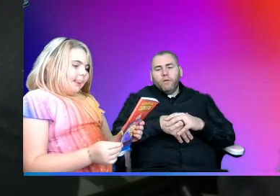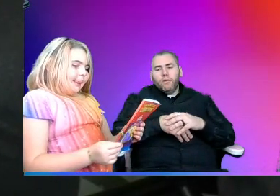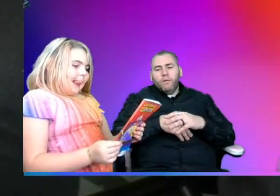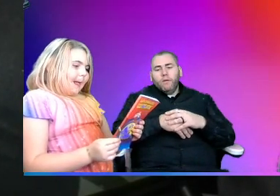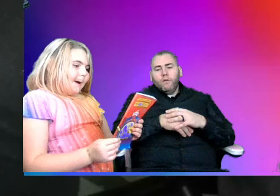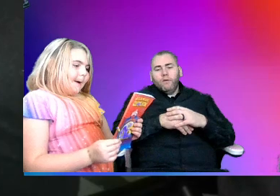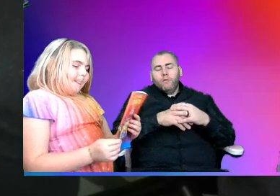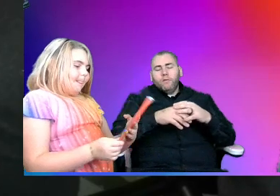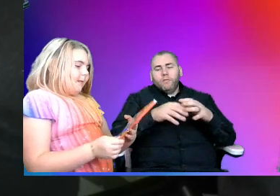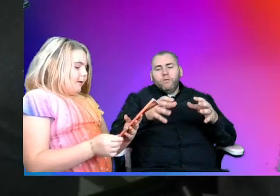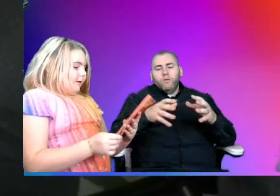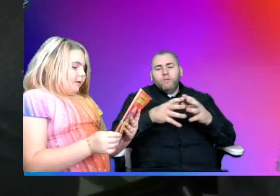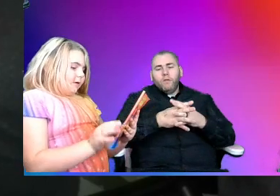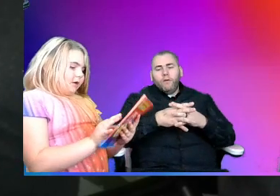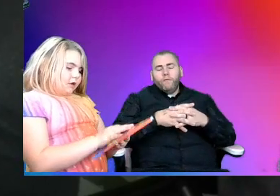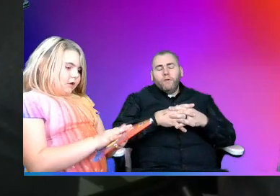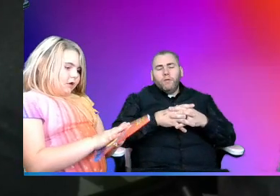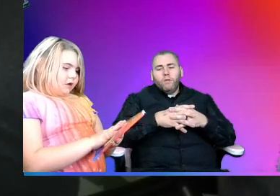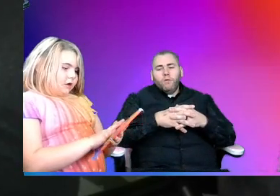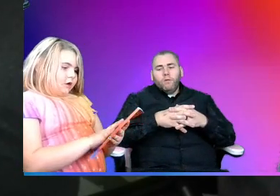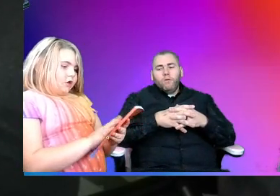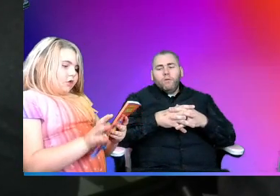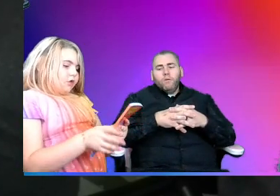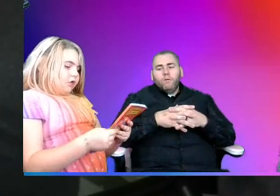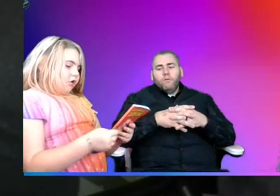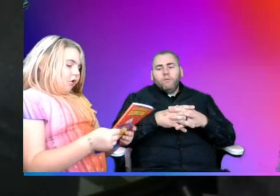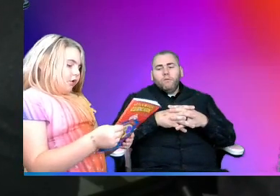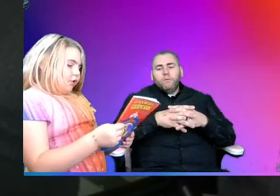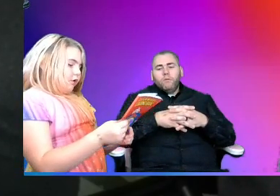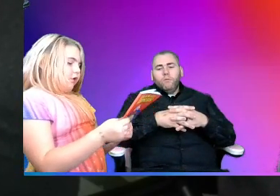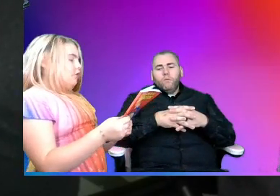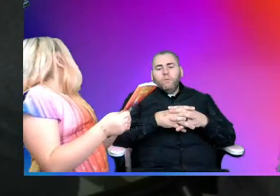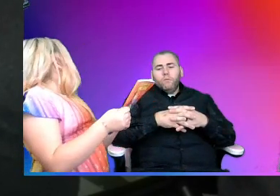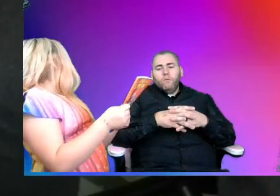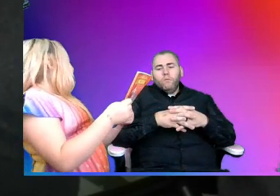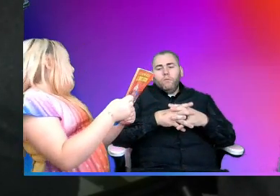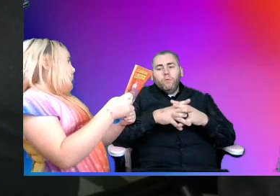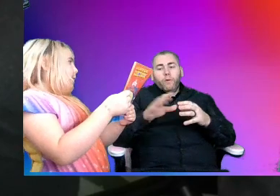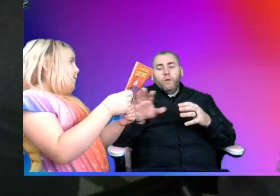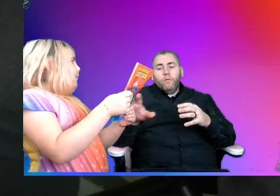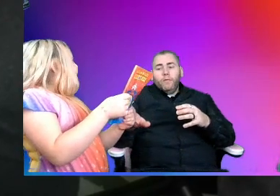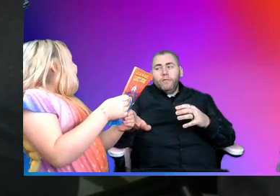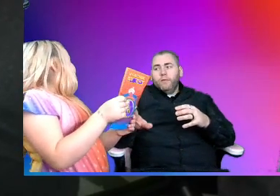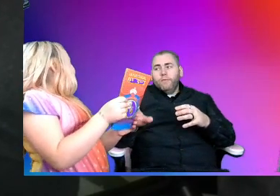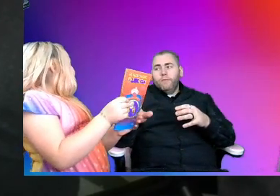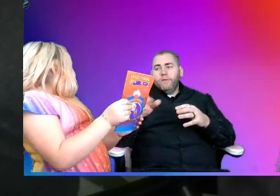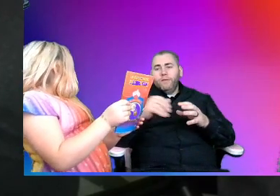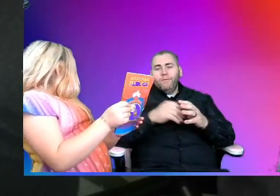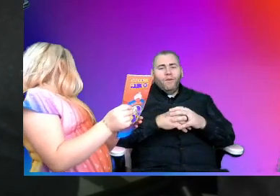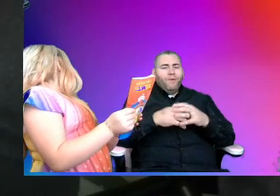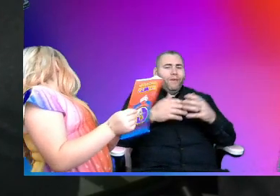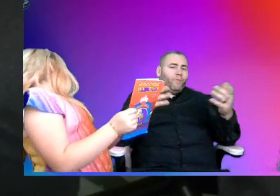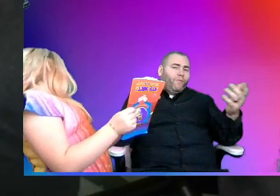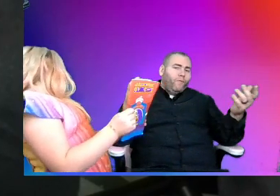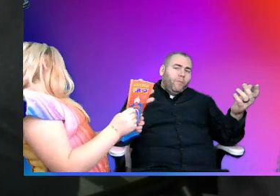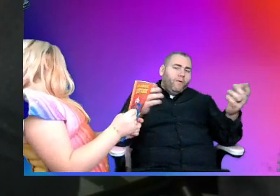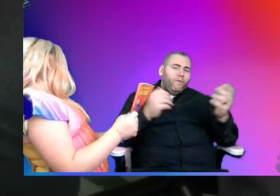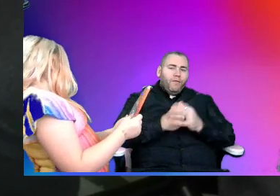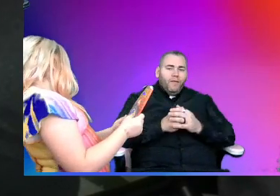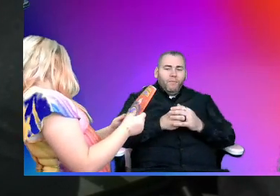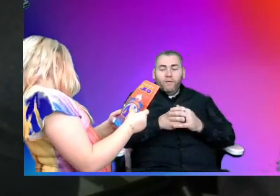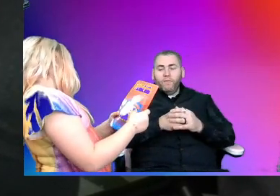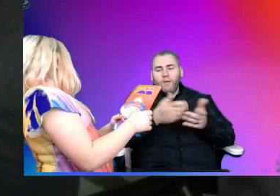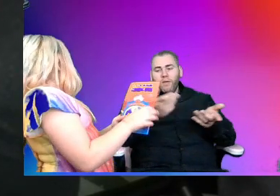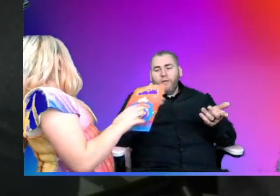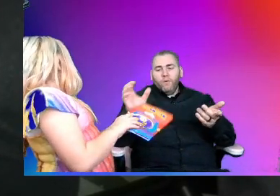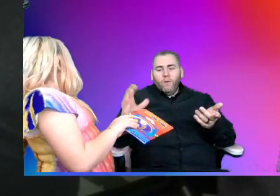book. This is good stuff. You go to the bottom. Well, we don't need to perform